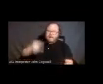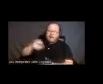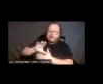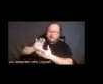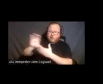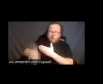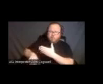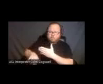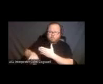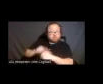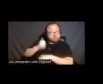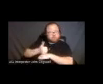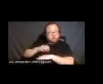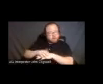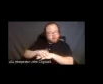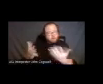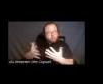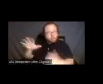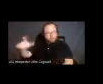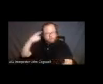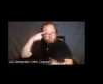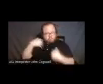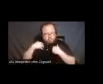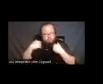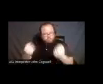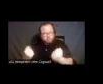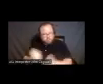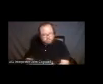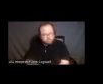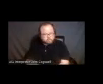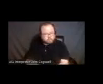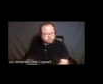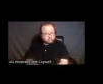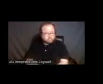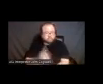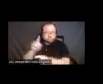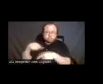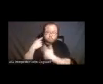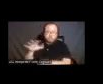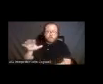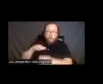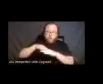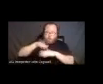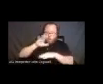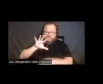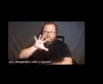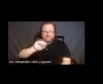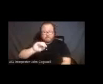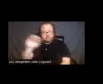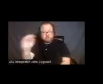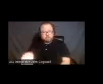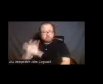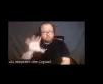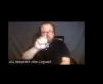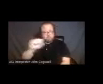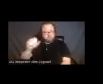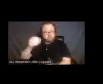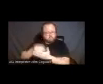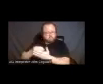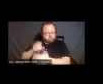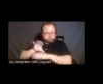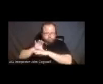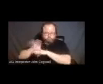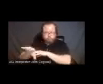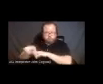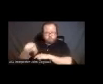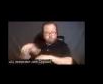based upon their mental health. Over 50% of CSS funds must be